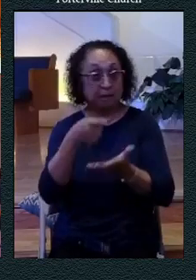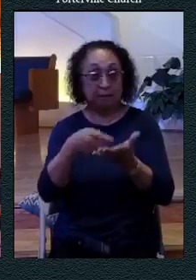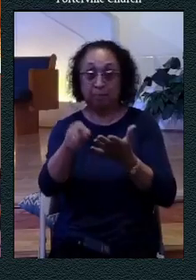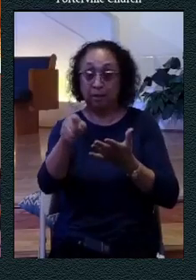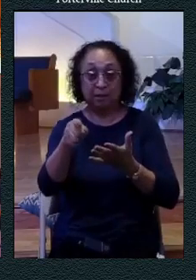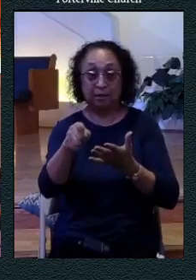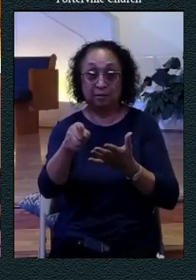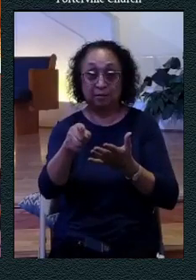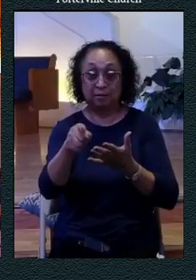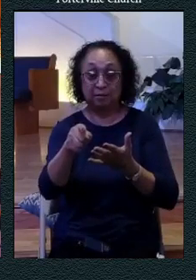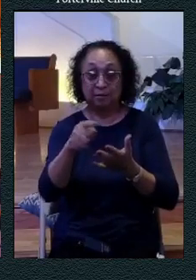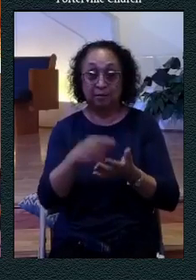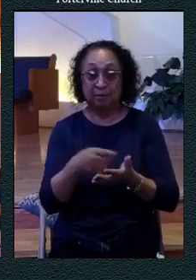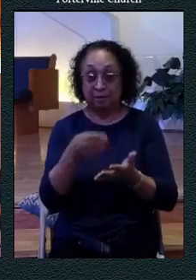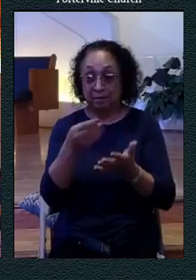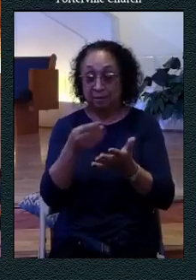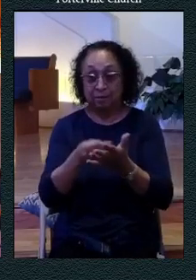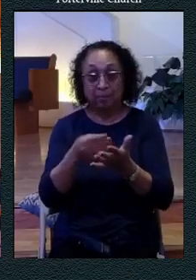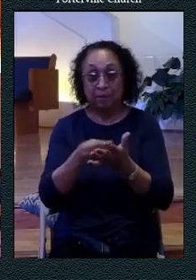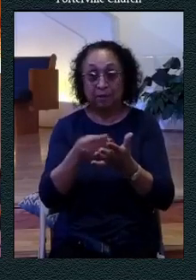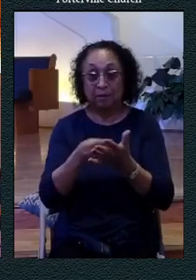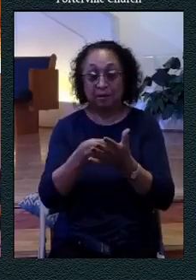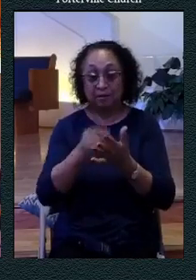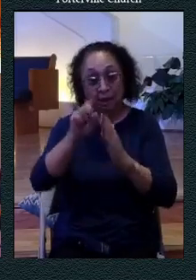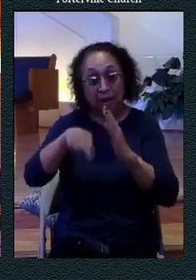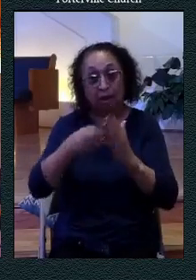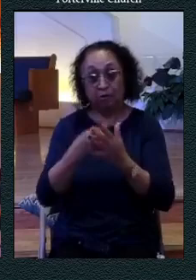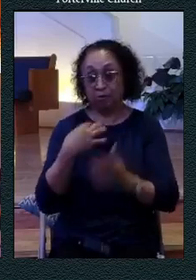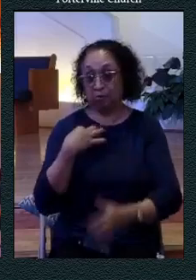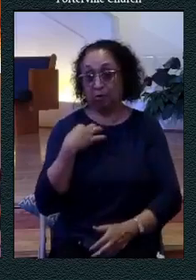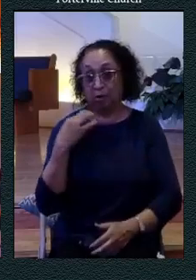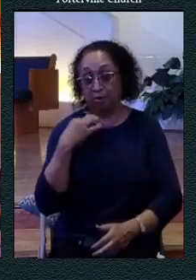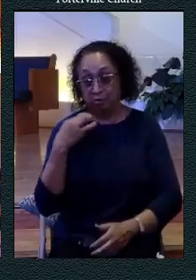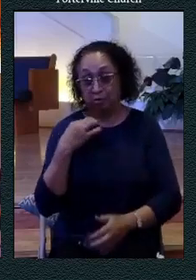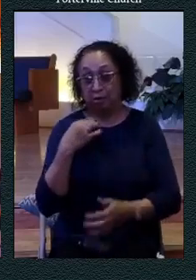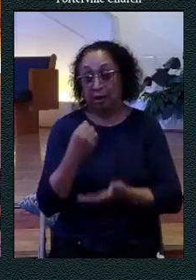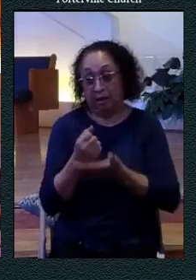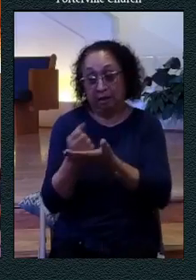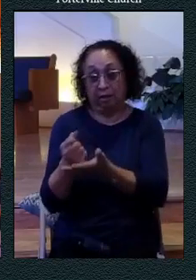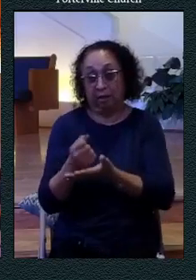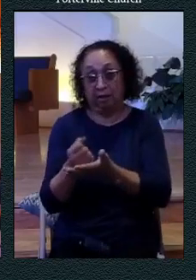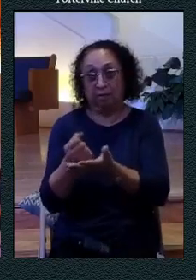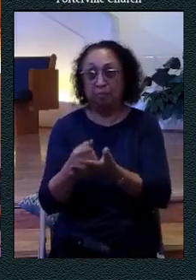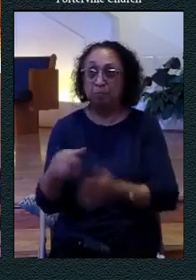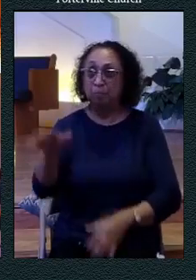monetary value of those hours volunteered is figured in at